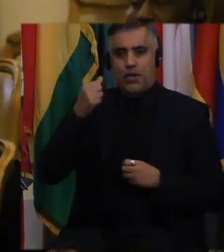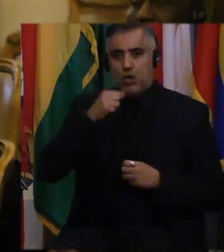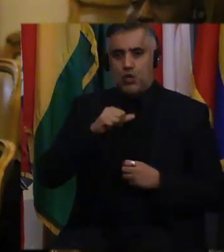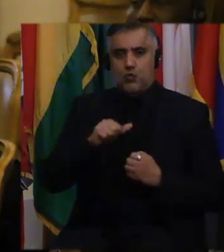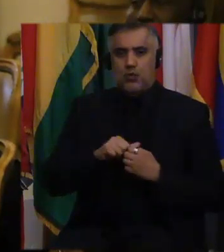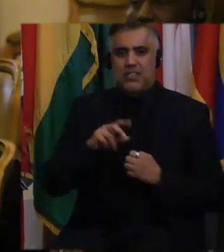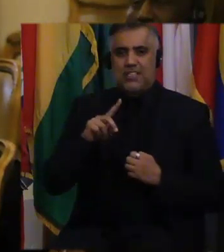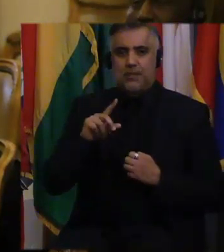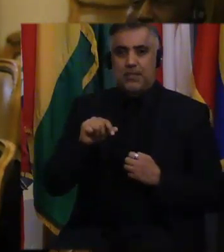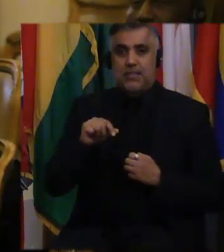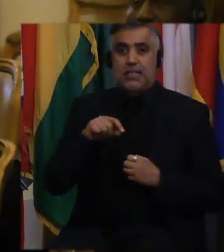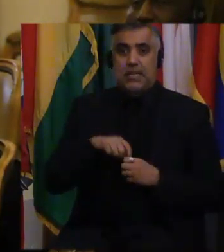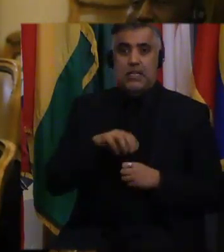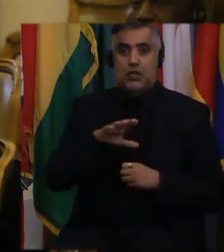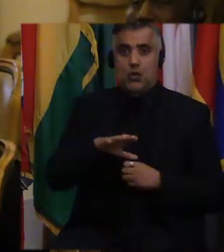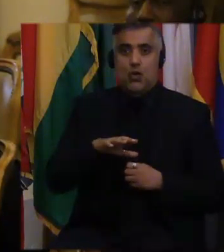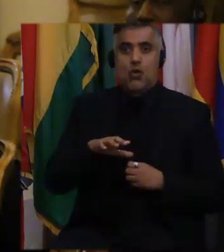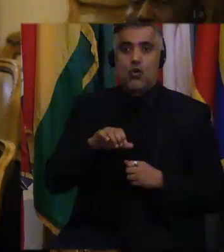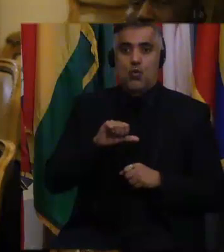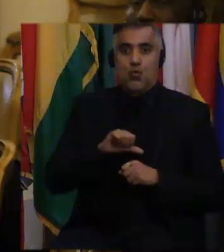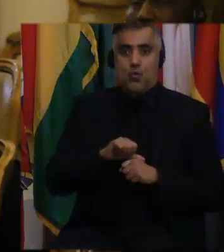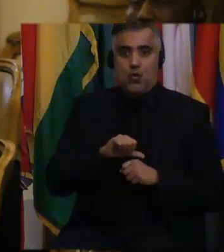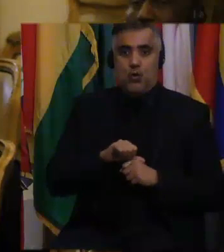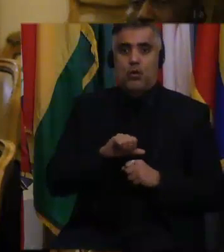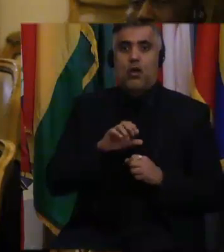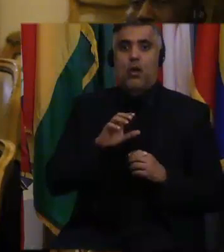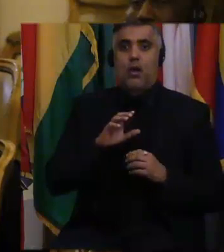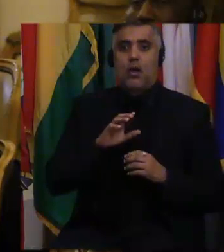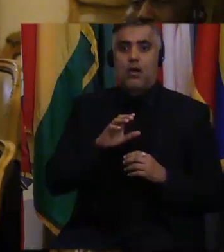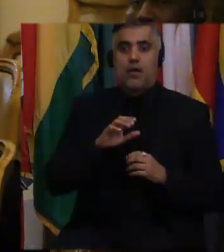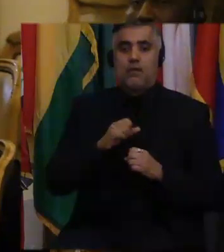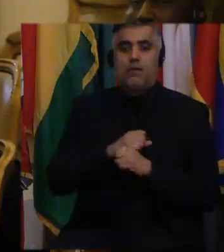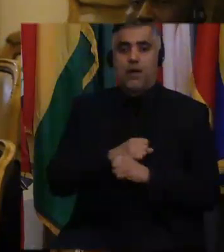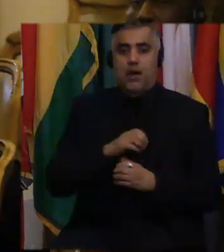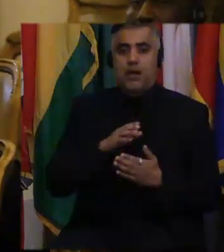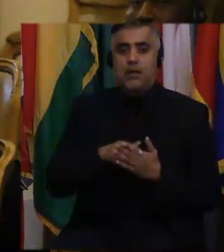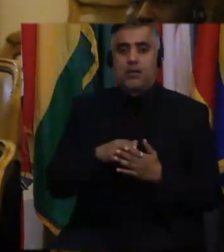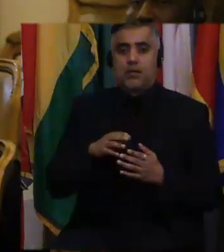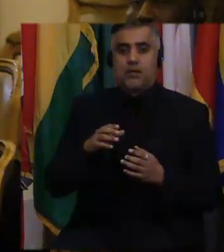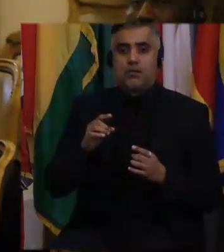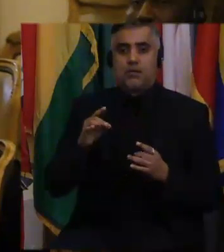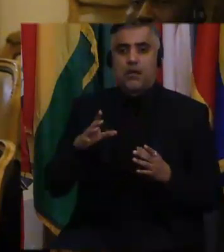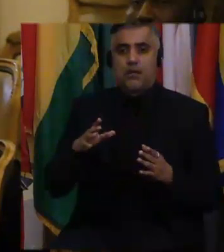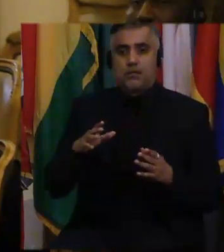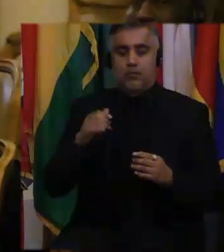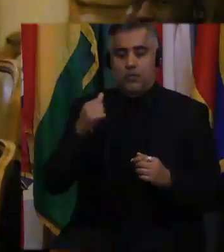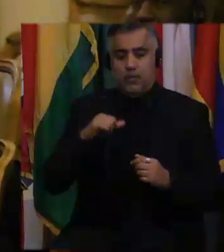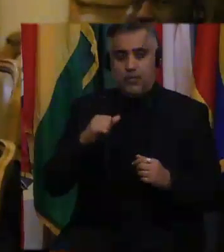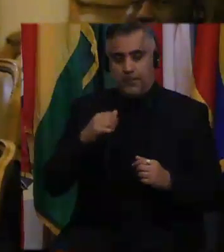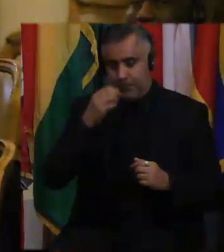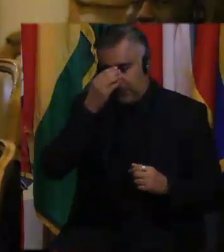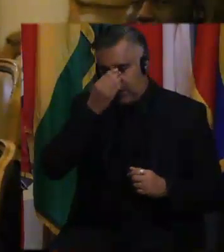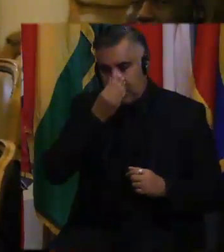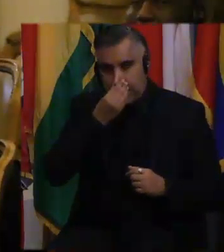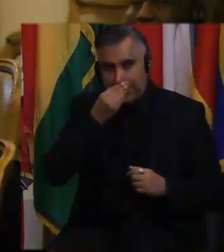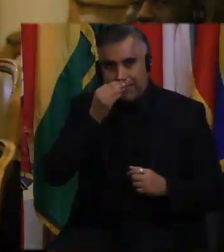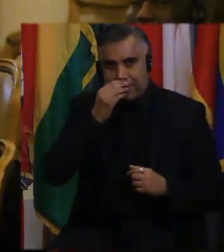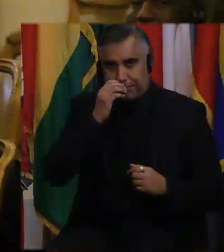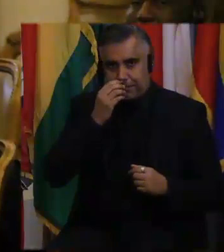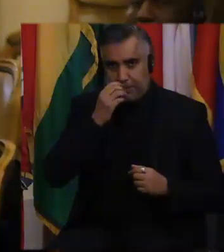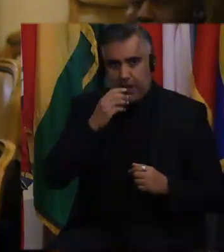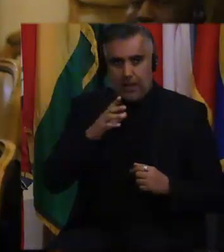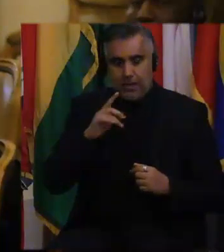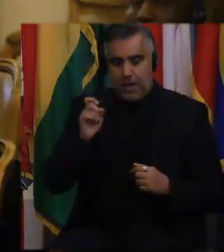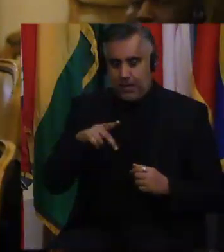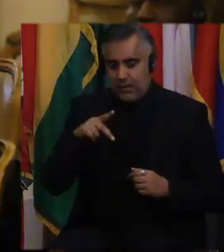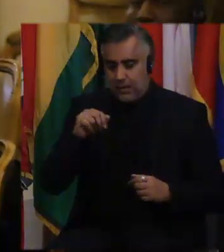with disabilities into your work on gender-based violence. Thank you very much. Thanks very much for the question. And I am going to ask